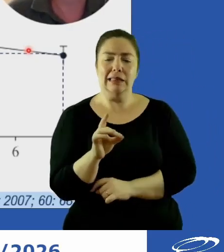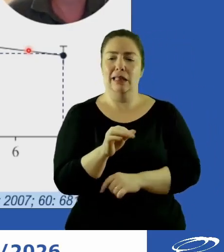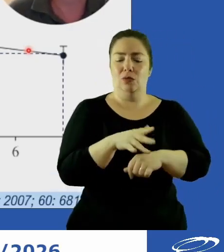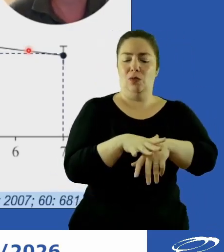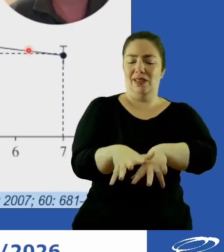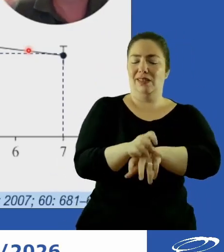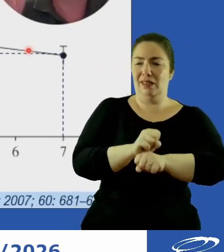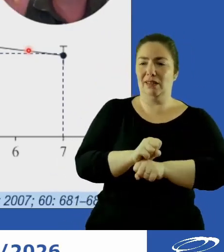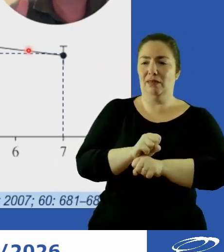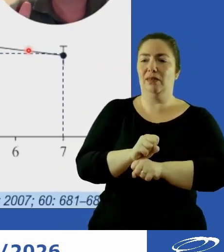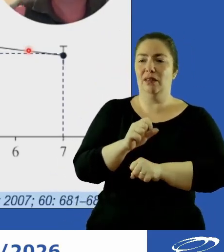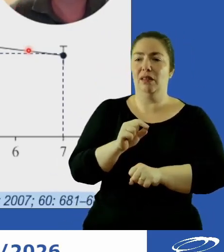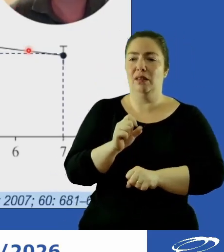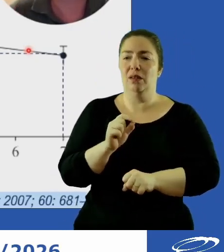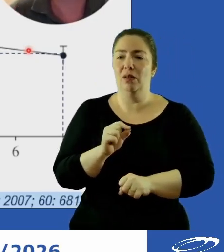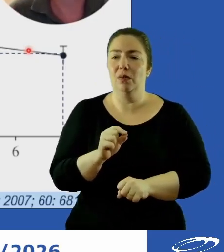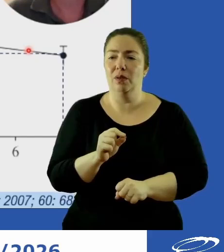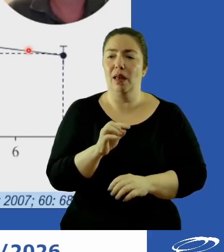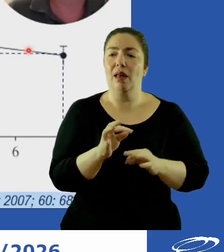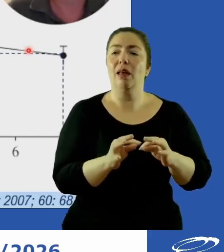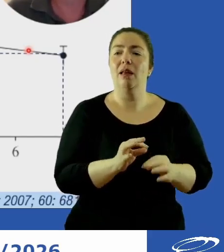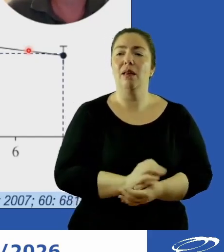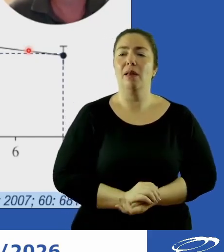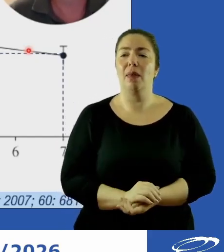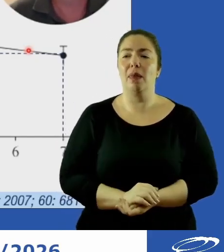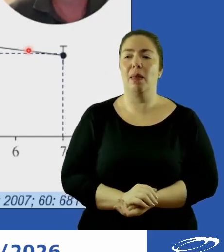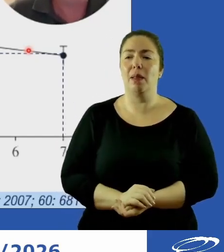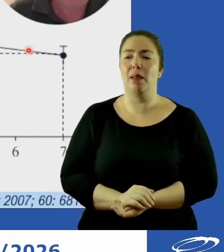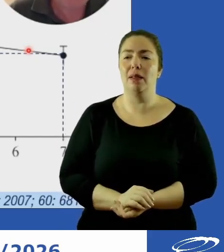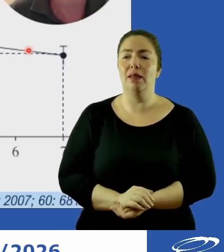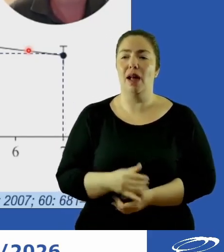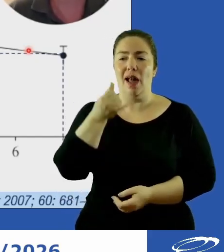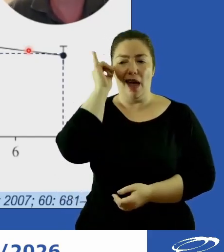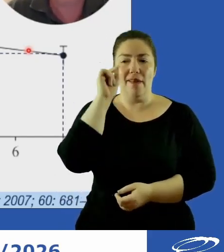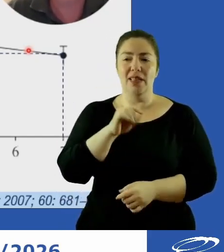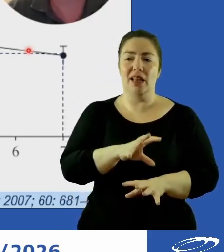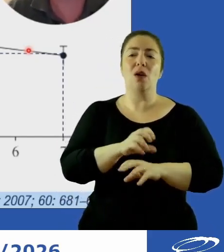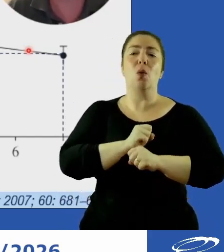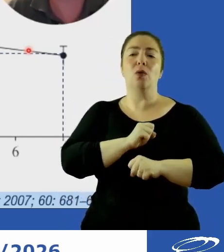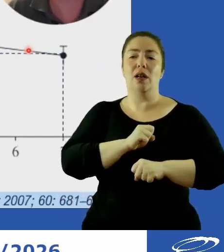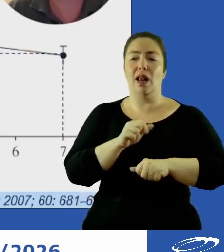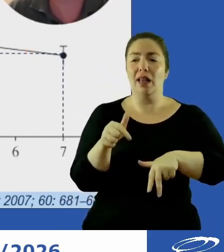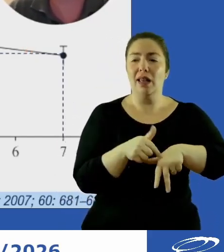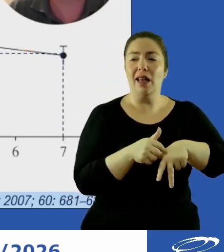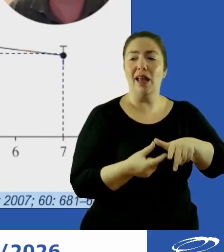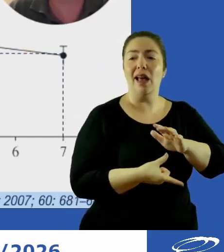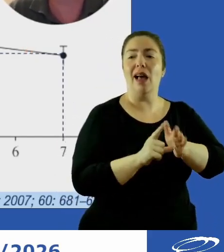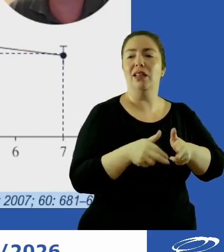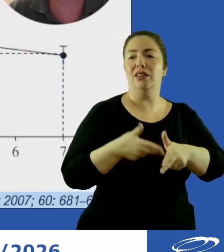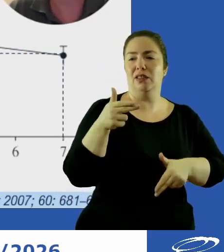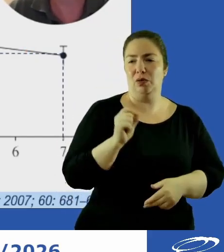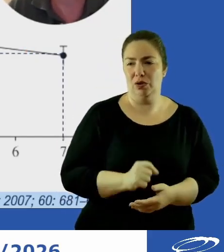these infections with a single shot. A single shot, it was enough in the trials, in the pivotal trials of both